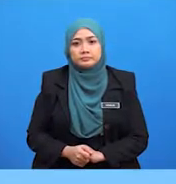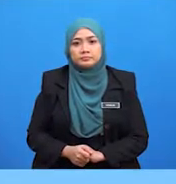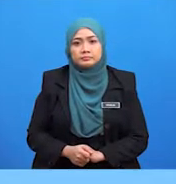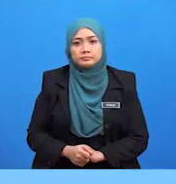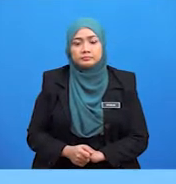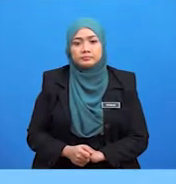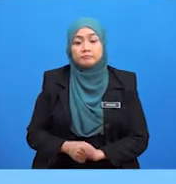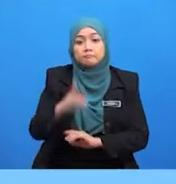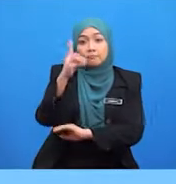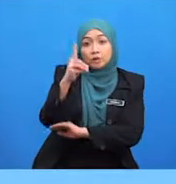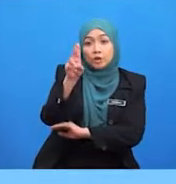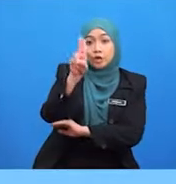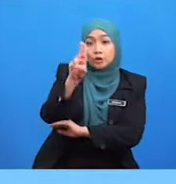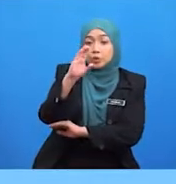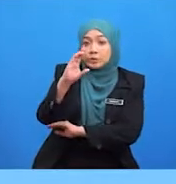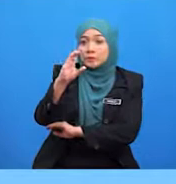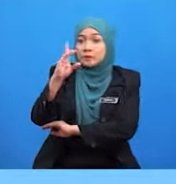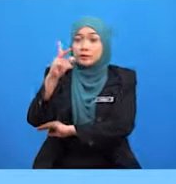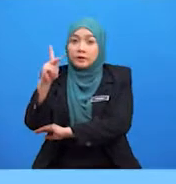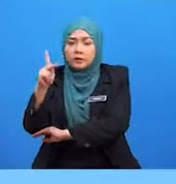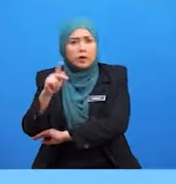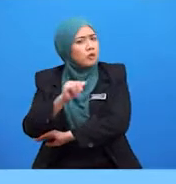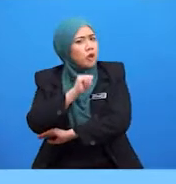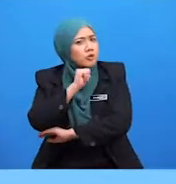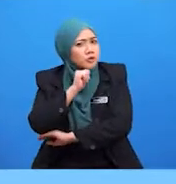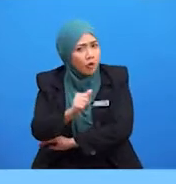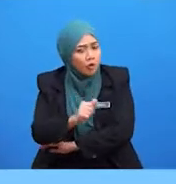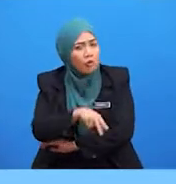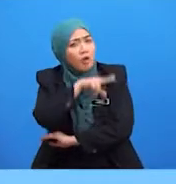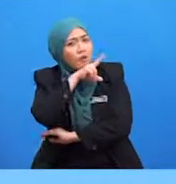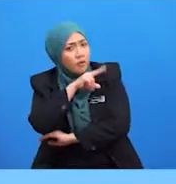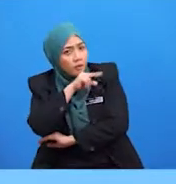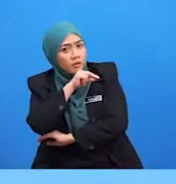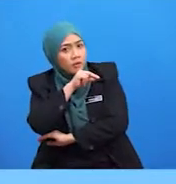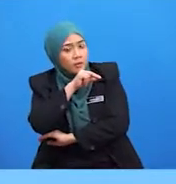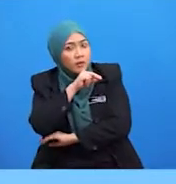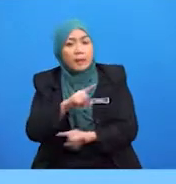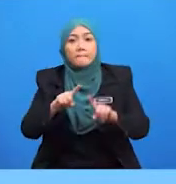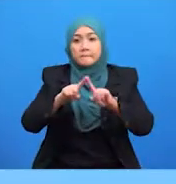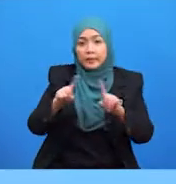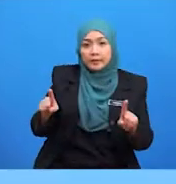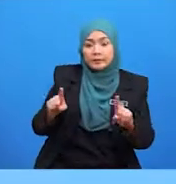Duck. Not the one that quacks. Well, this is a different kind of duck.